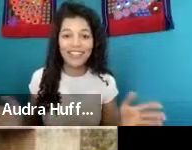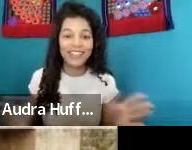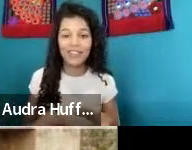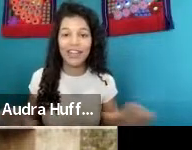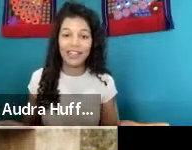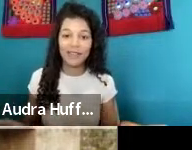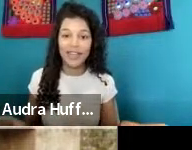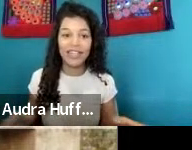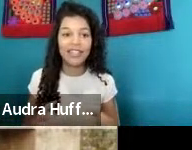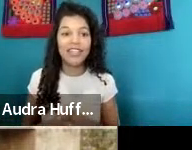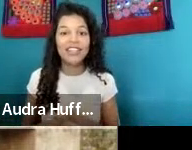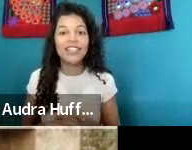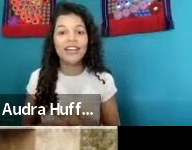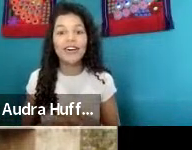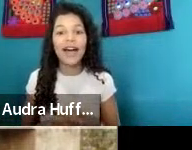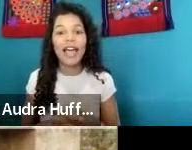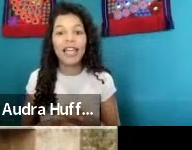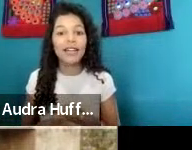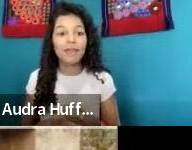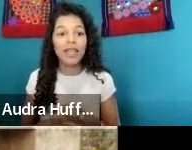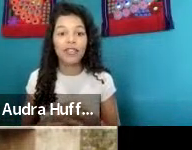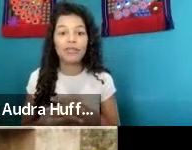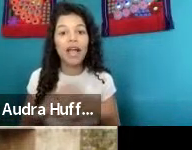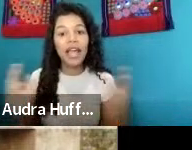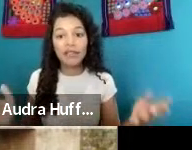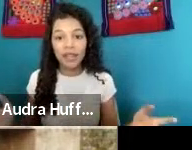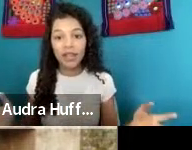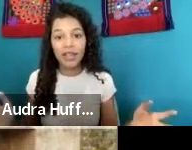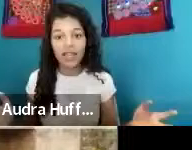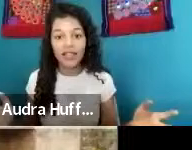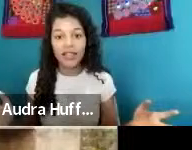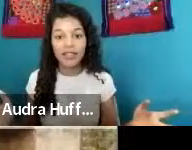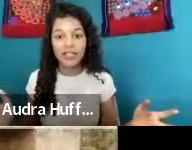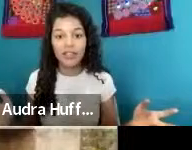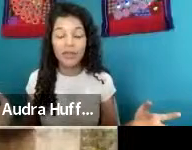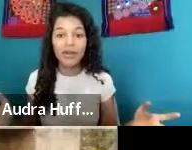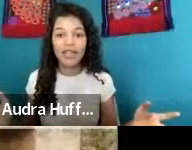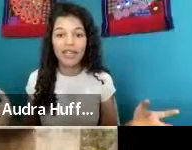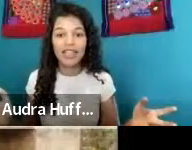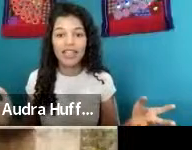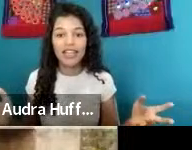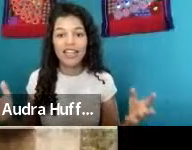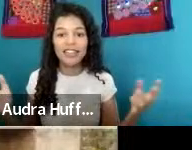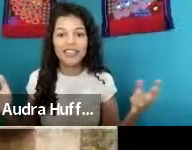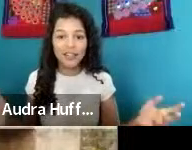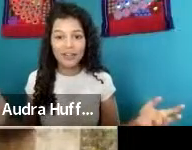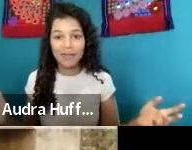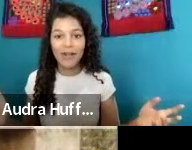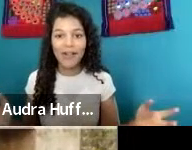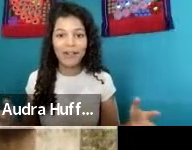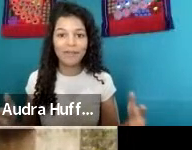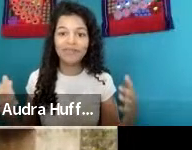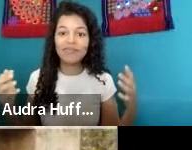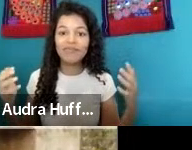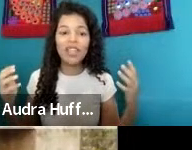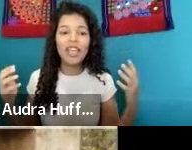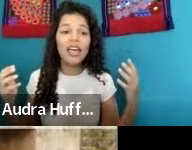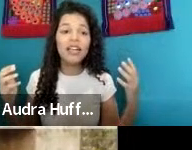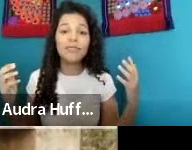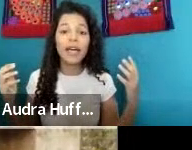Caucasian males never got an invite. So I ended up like thriving in this community in Southern